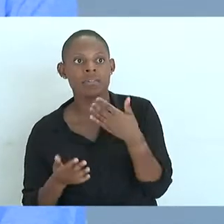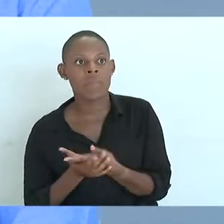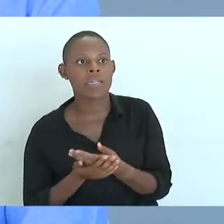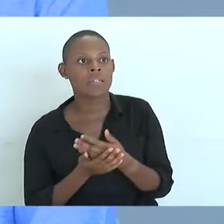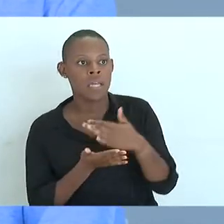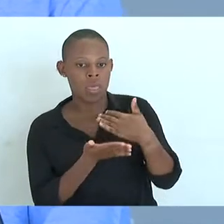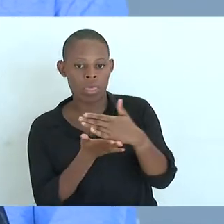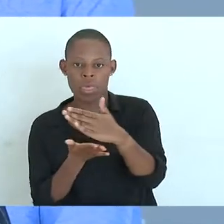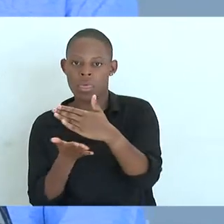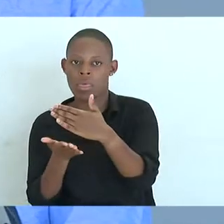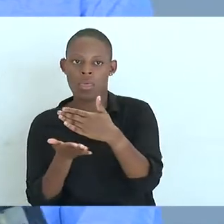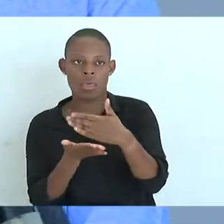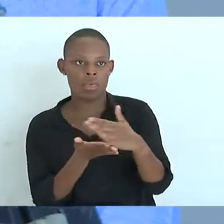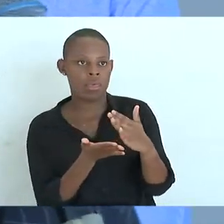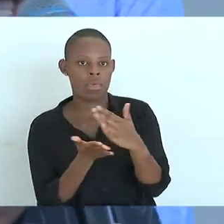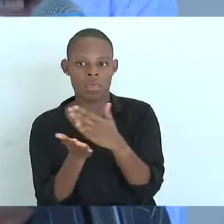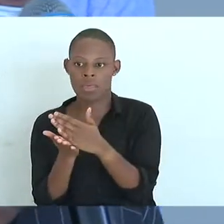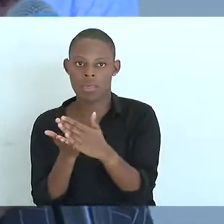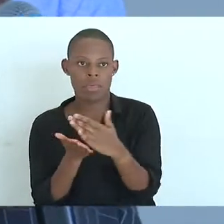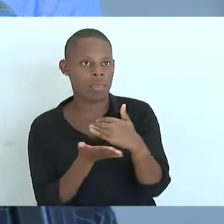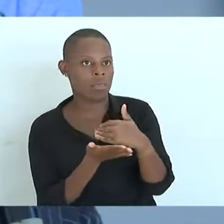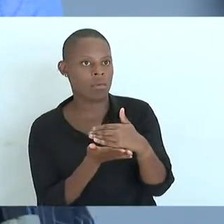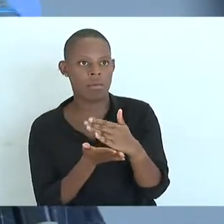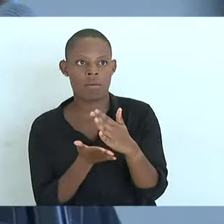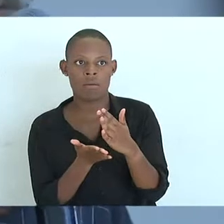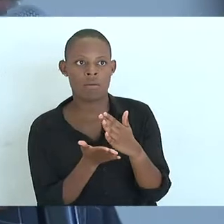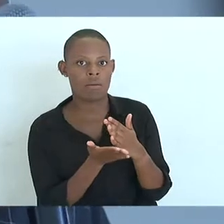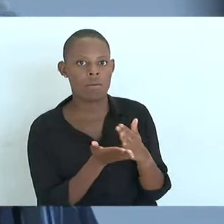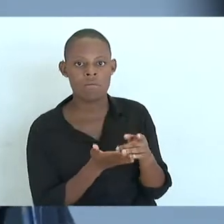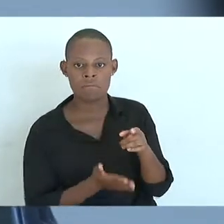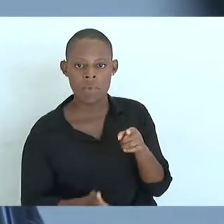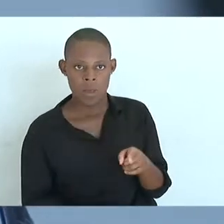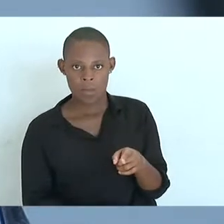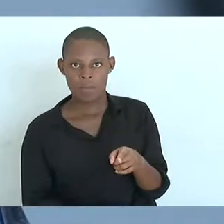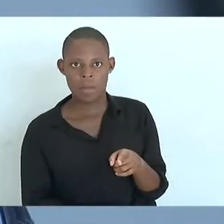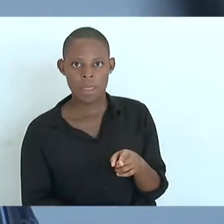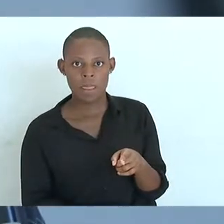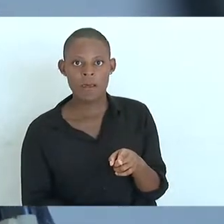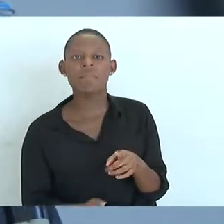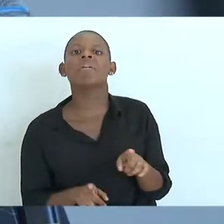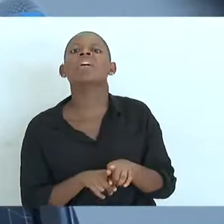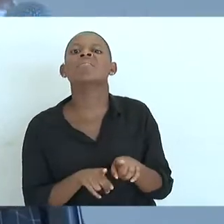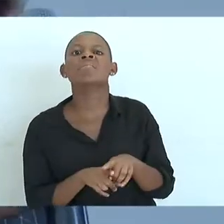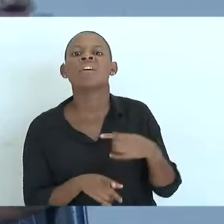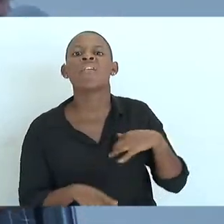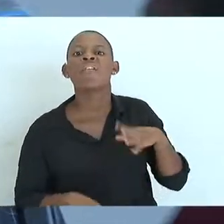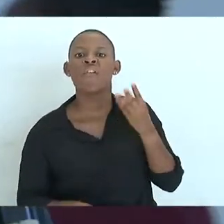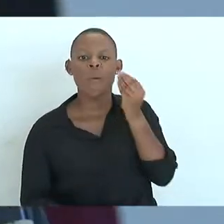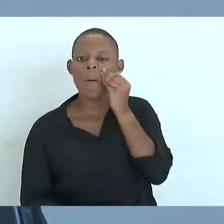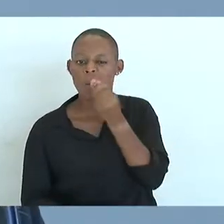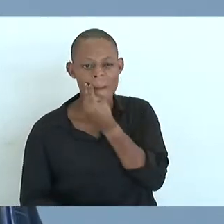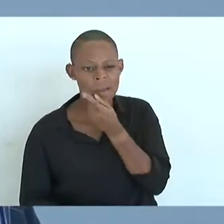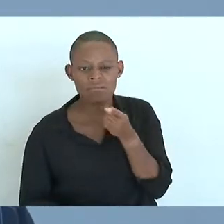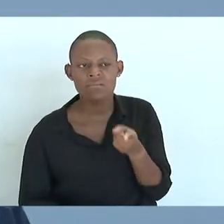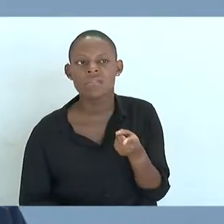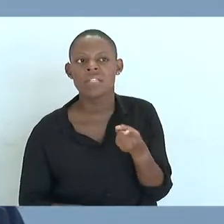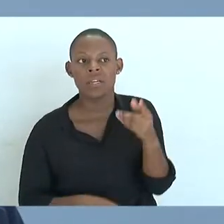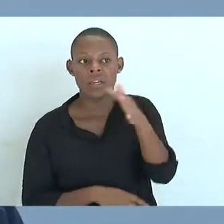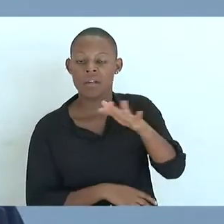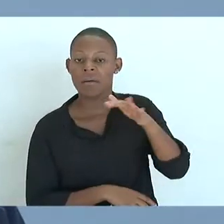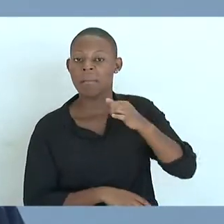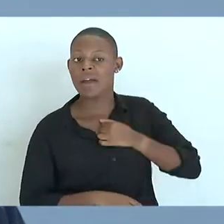claim that falls under the Act on behalf of the Griquas within the boundaries of his Griqua